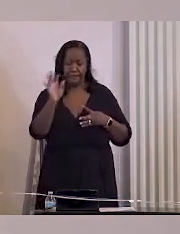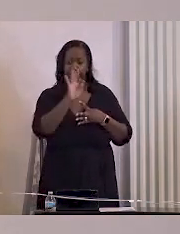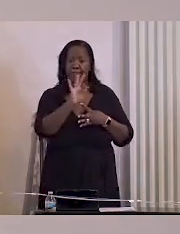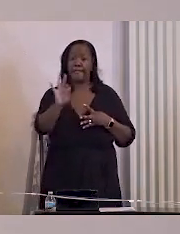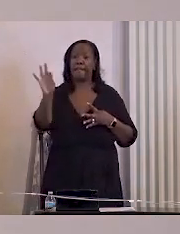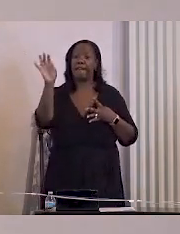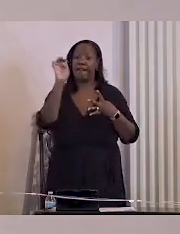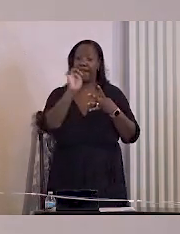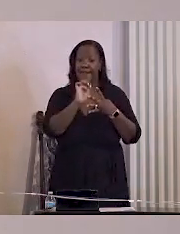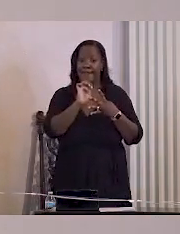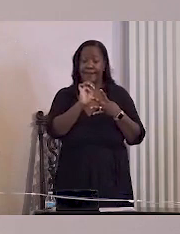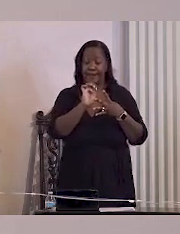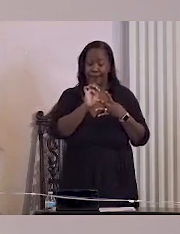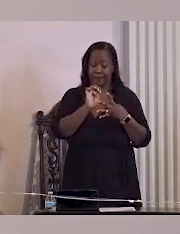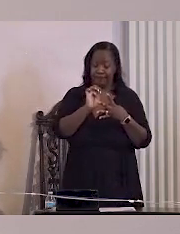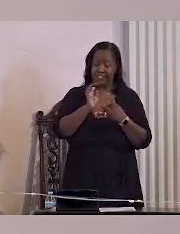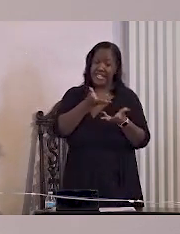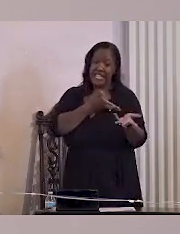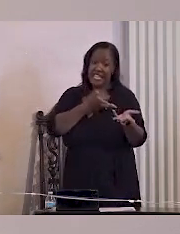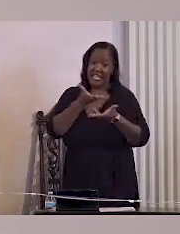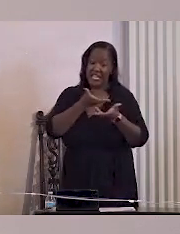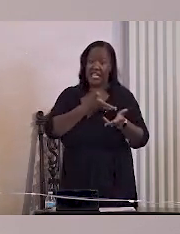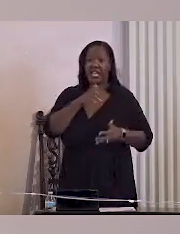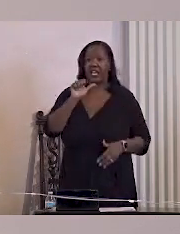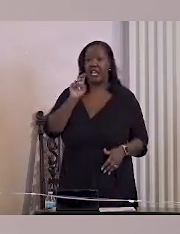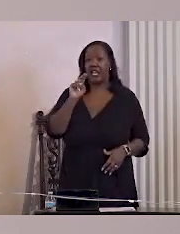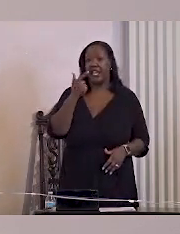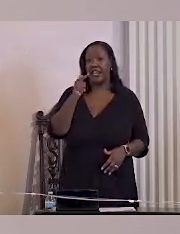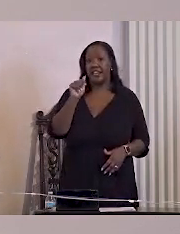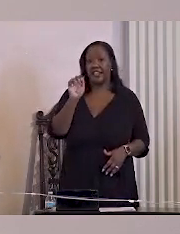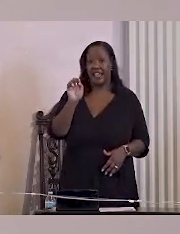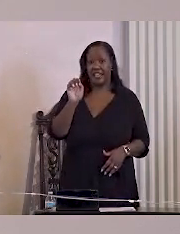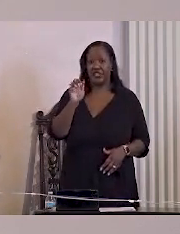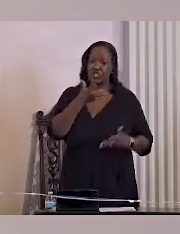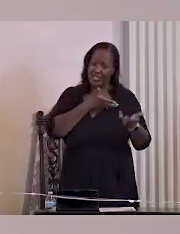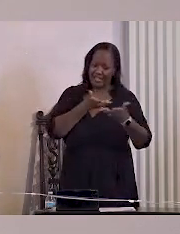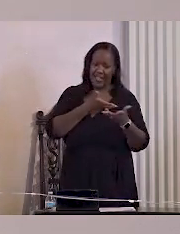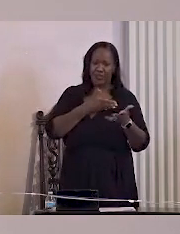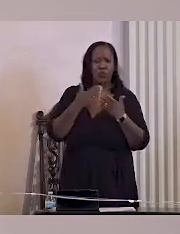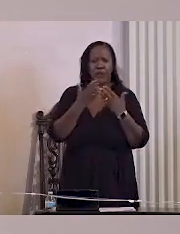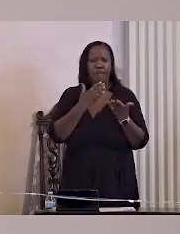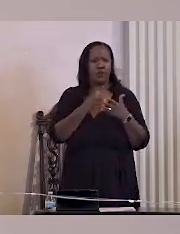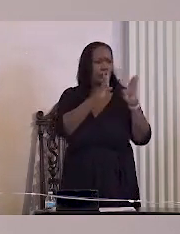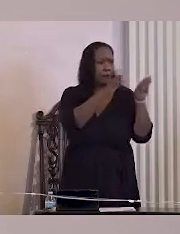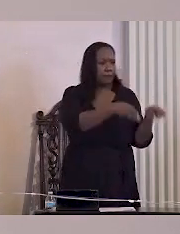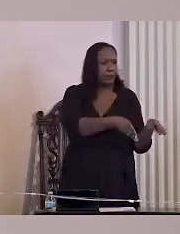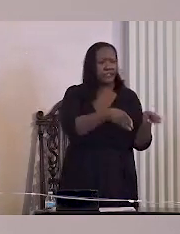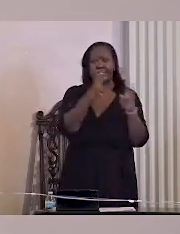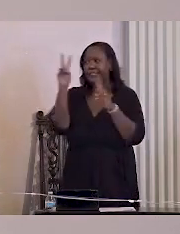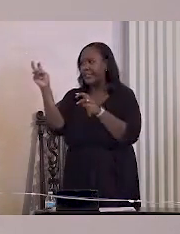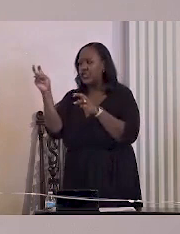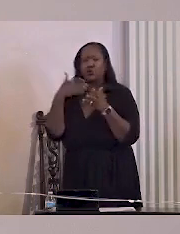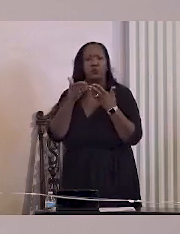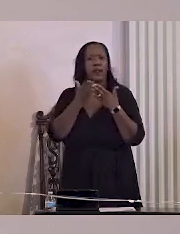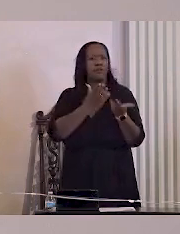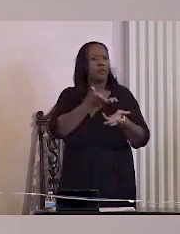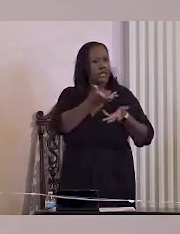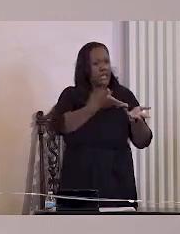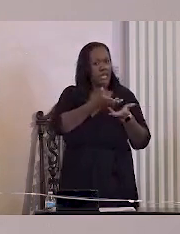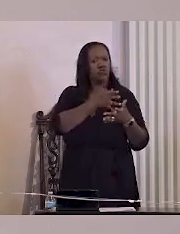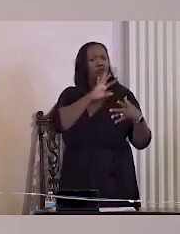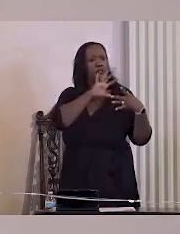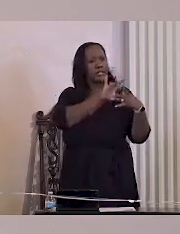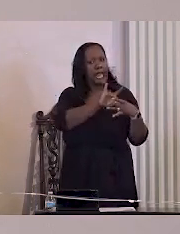Next is E. Engage the issue. Whatever it is, we must allow ourselves to connect to